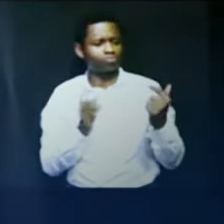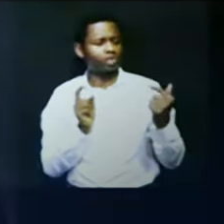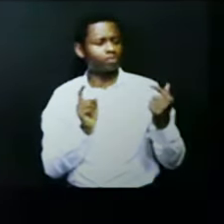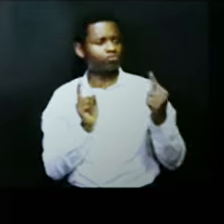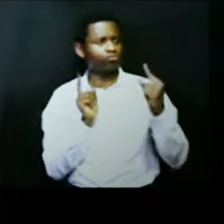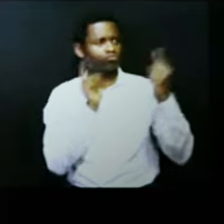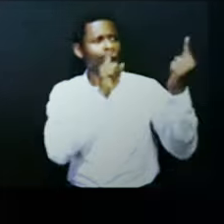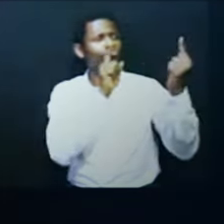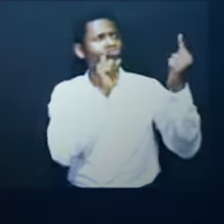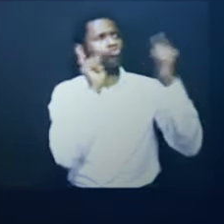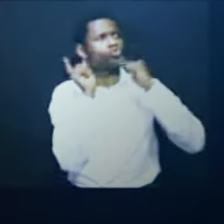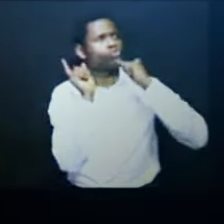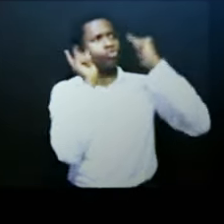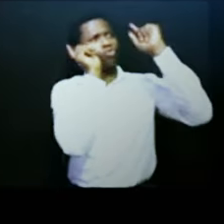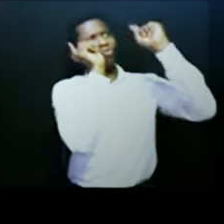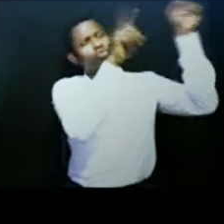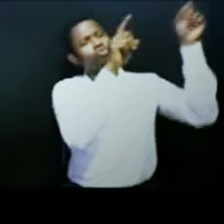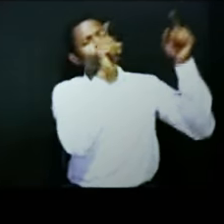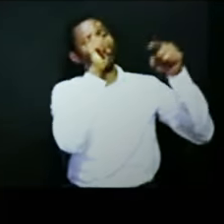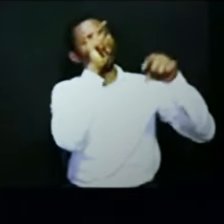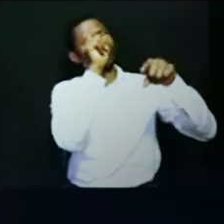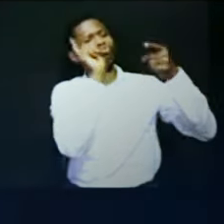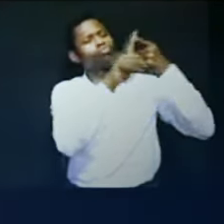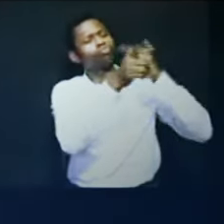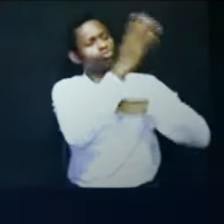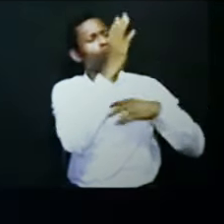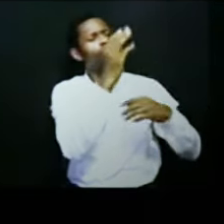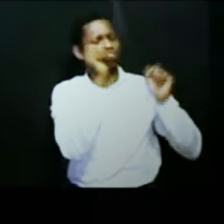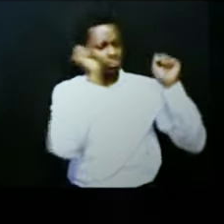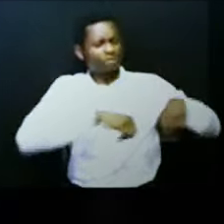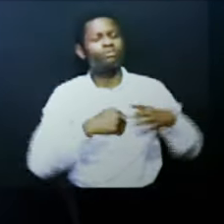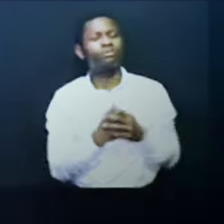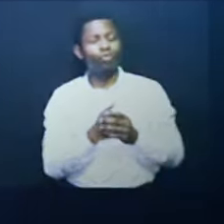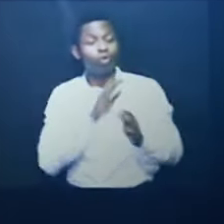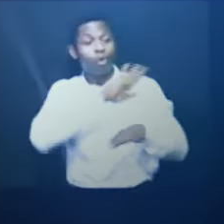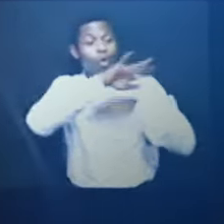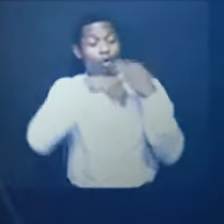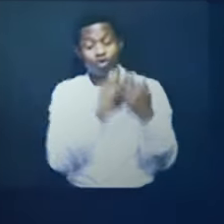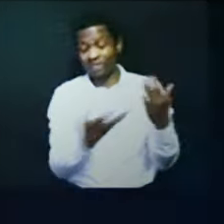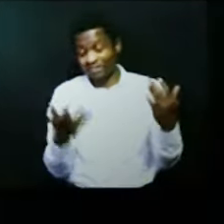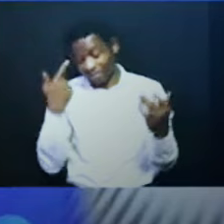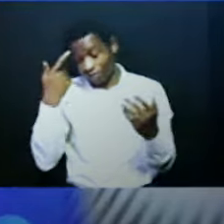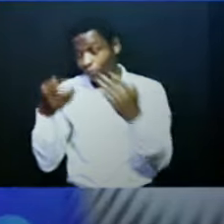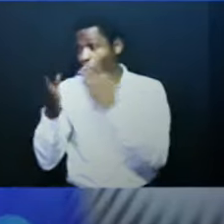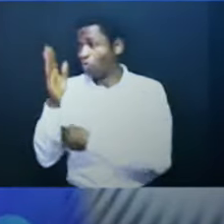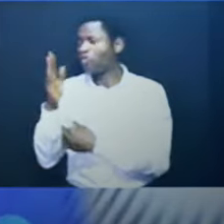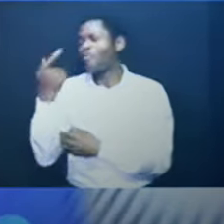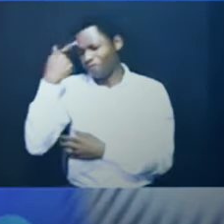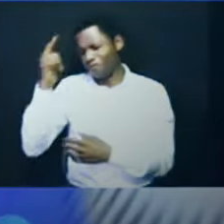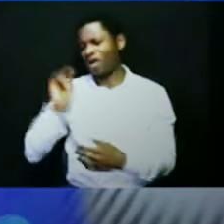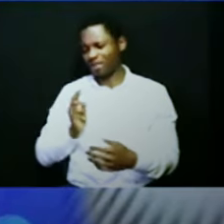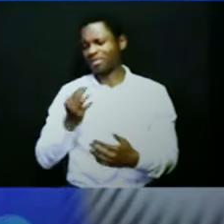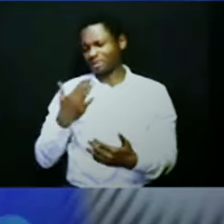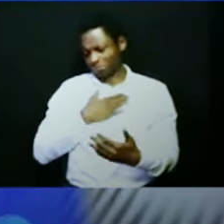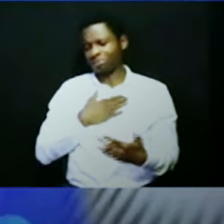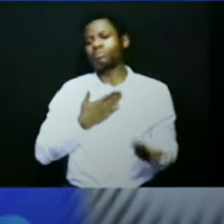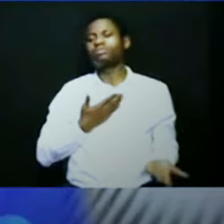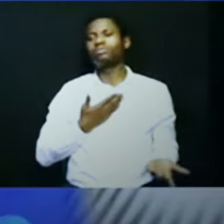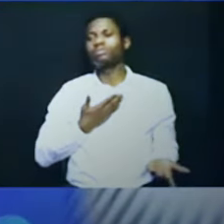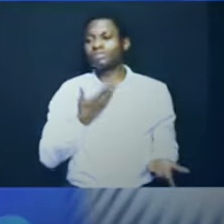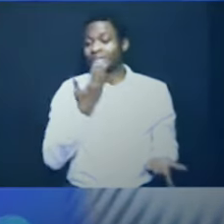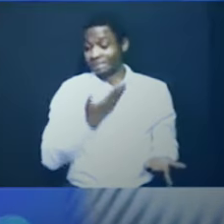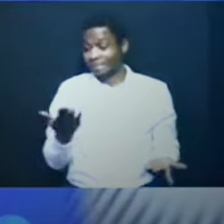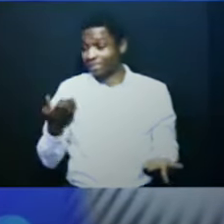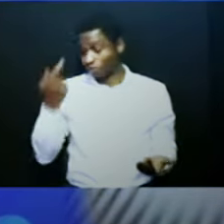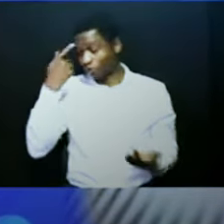onyankopon agya no ho kwan. All that he has is ours. Ni e wo no nyina wo ye. I was